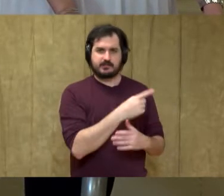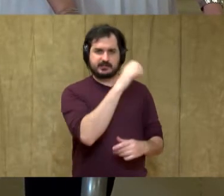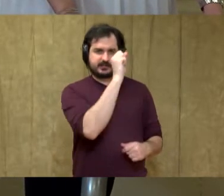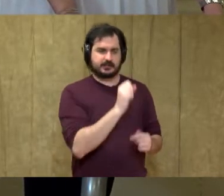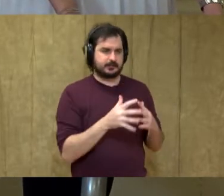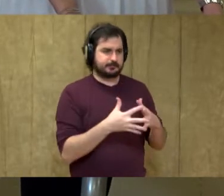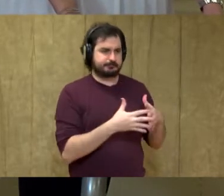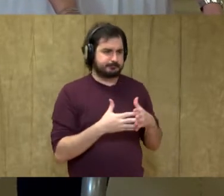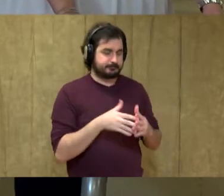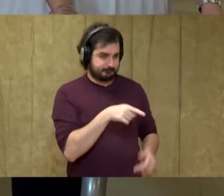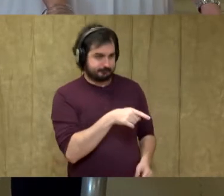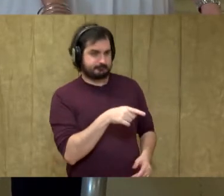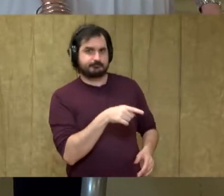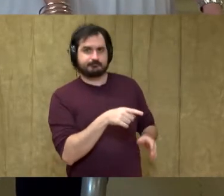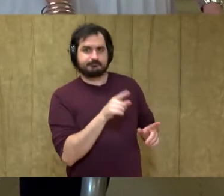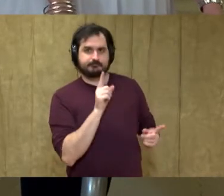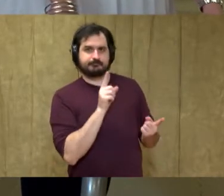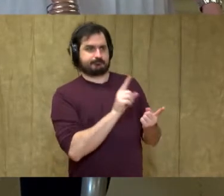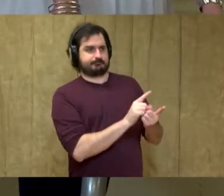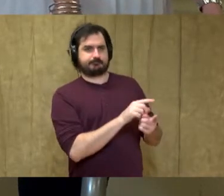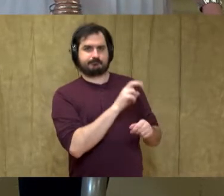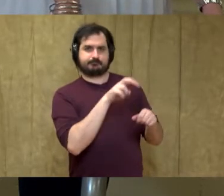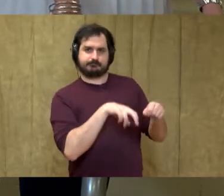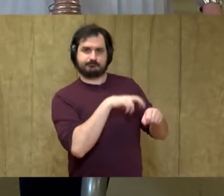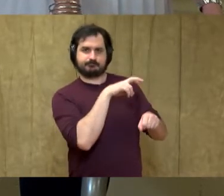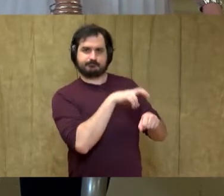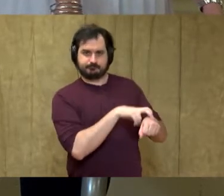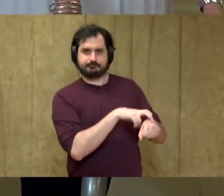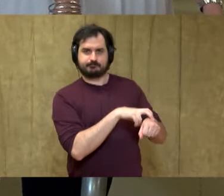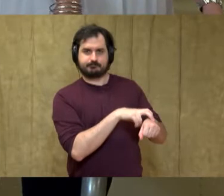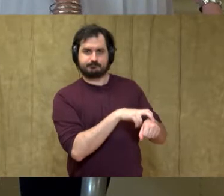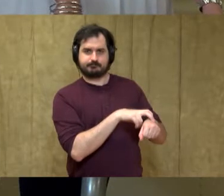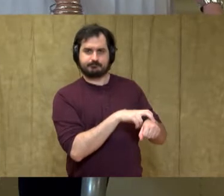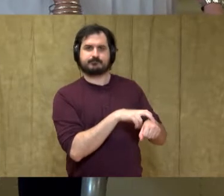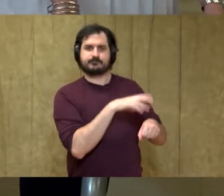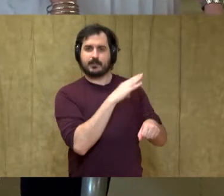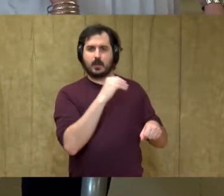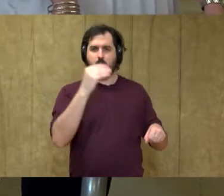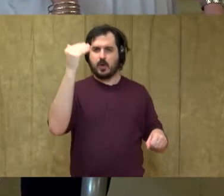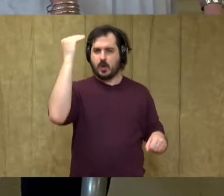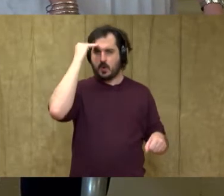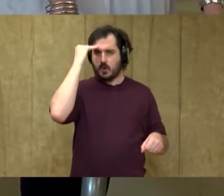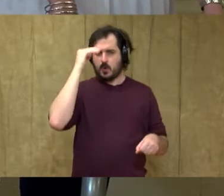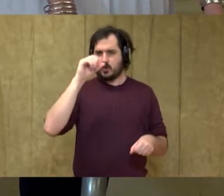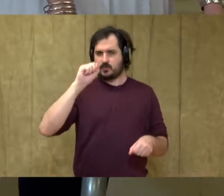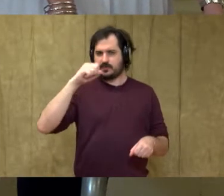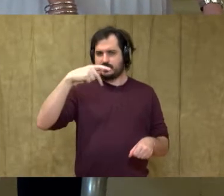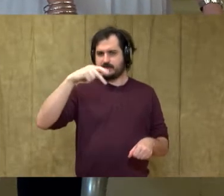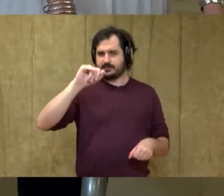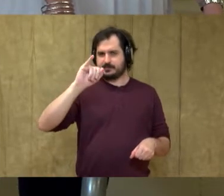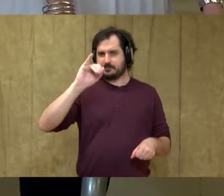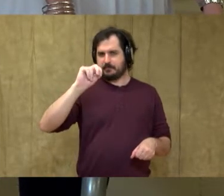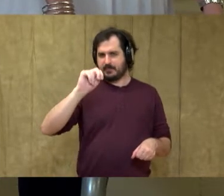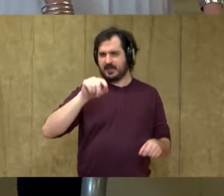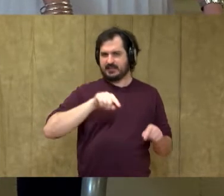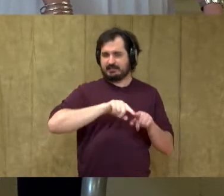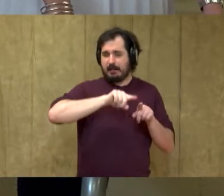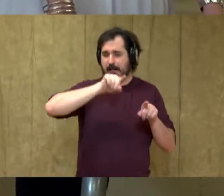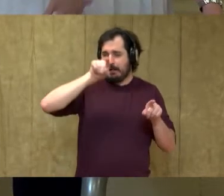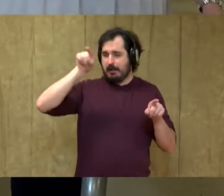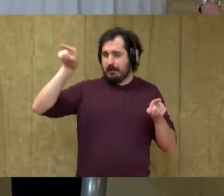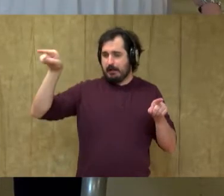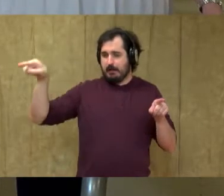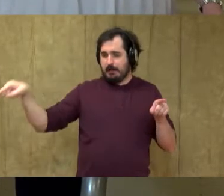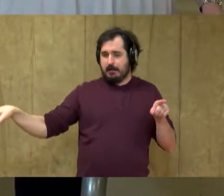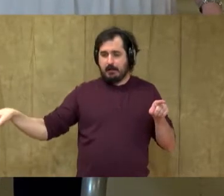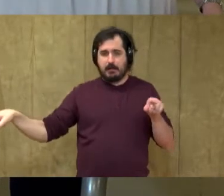Europe and a whole ocean is between the Europe and South America. And we know that the